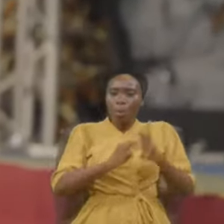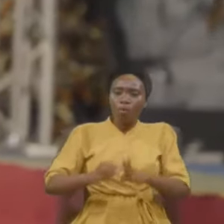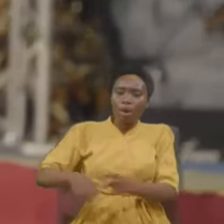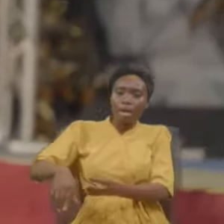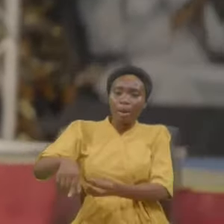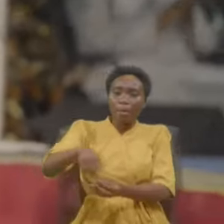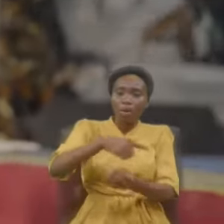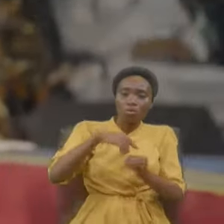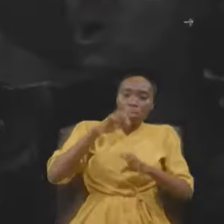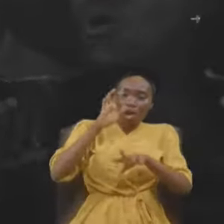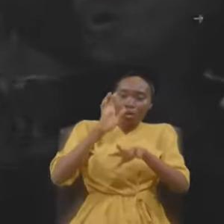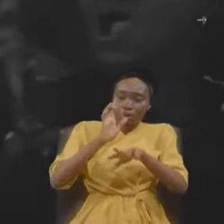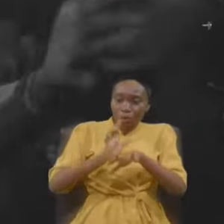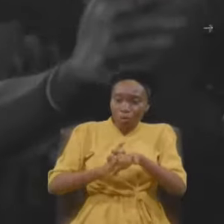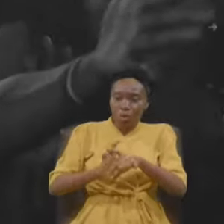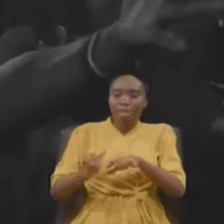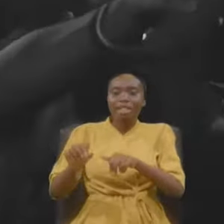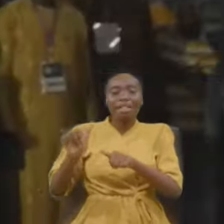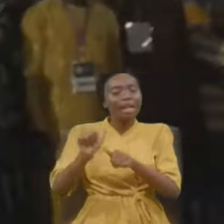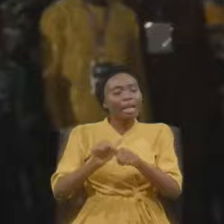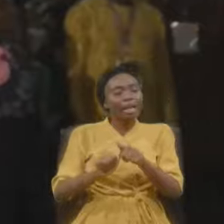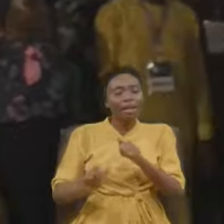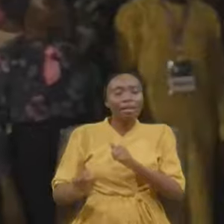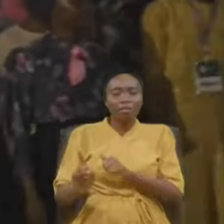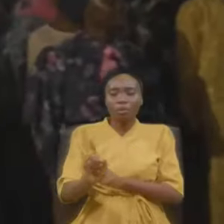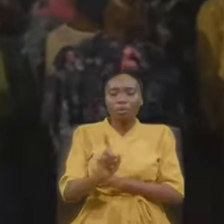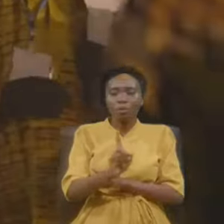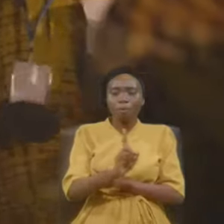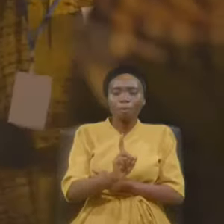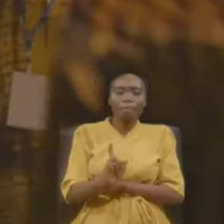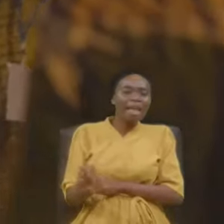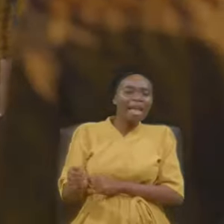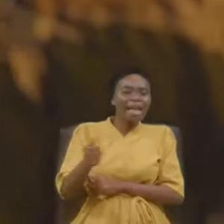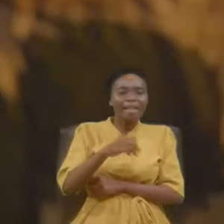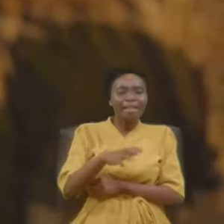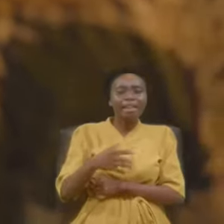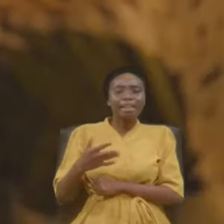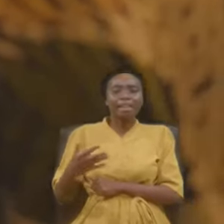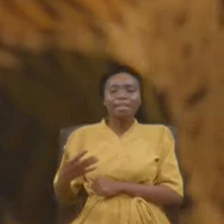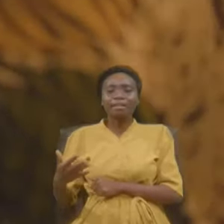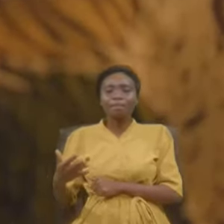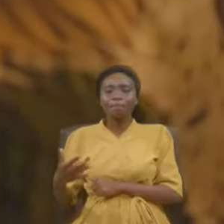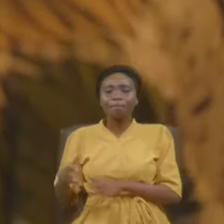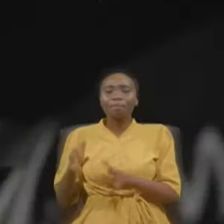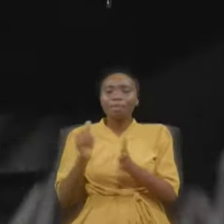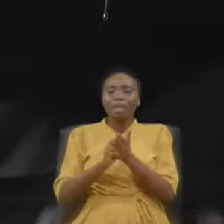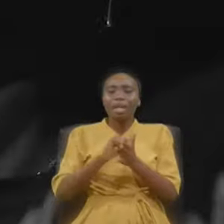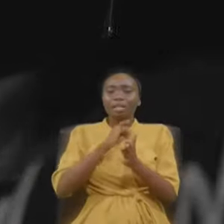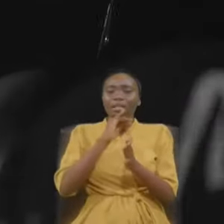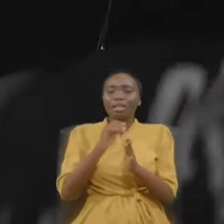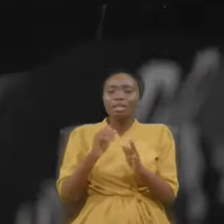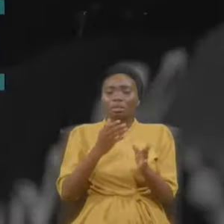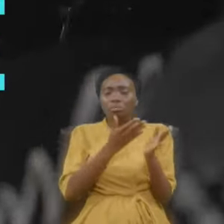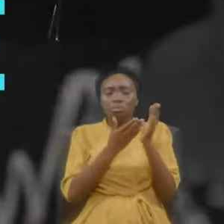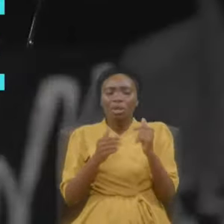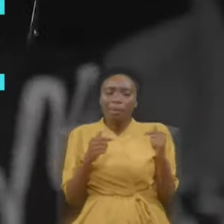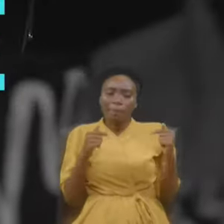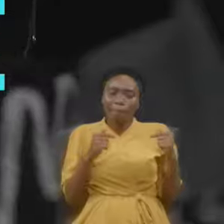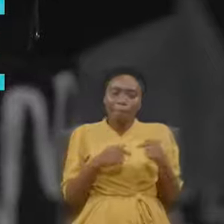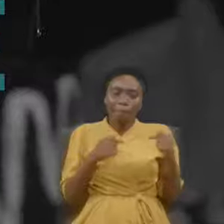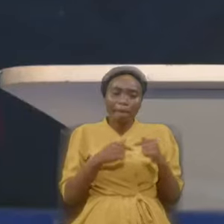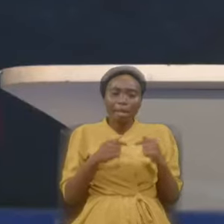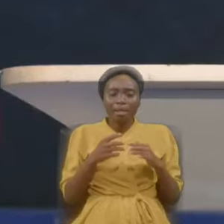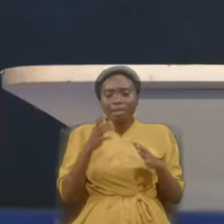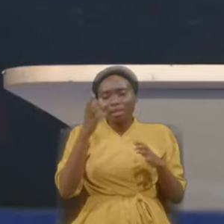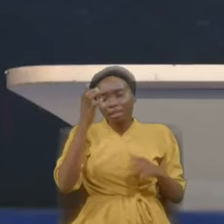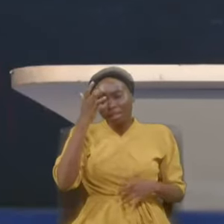about, touching everyone. Anything that is causing pain,